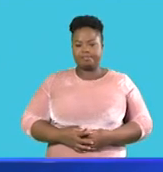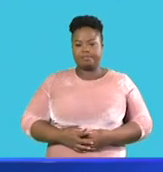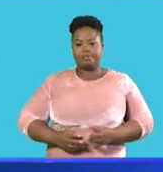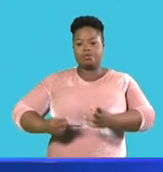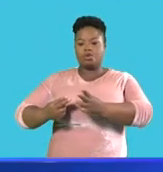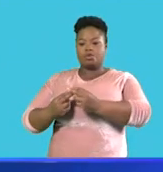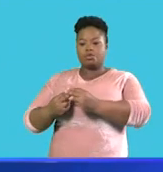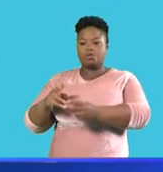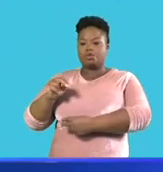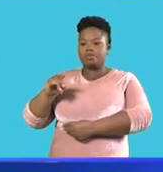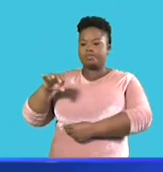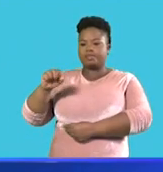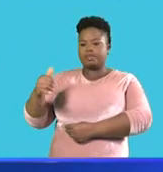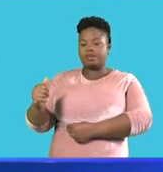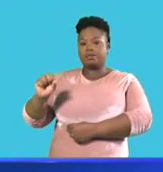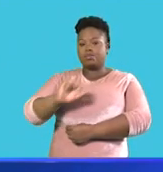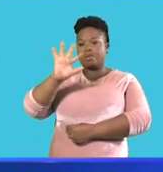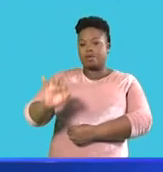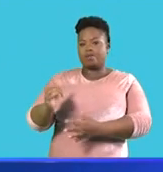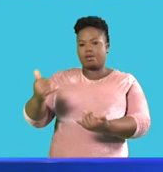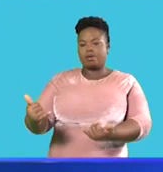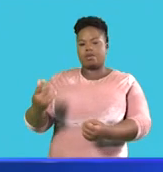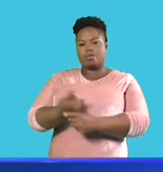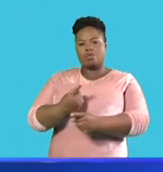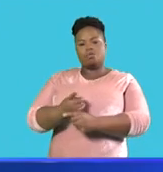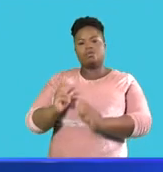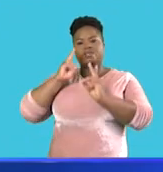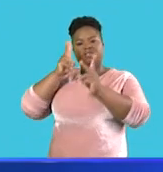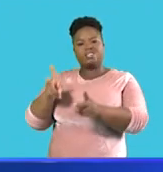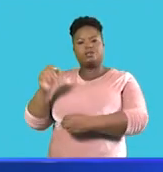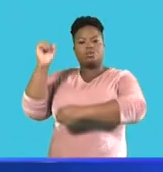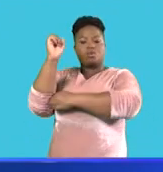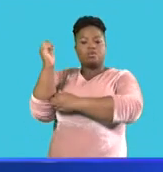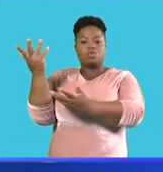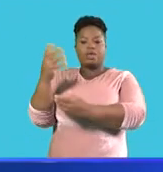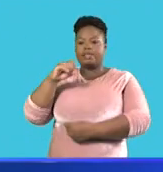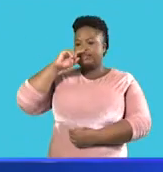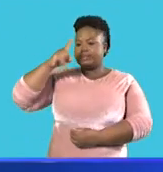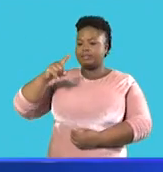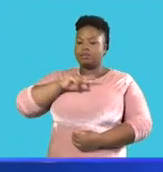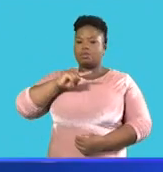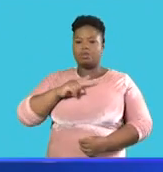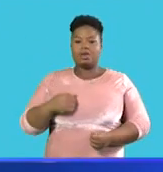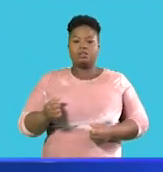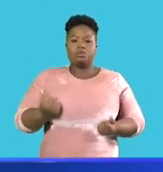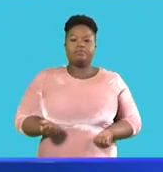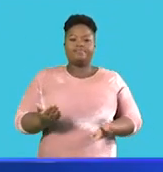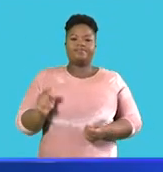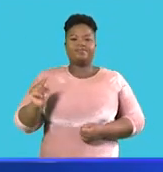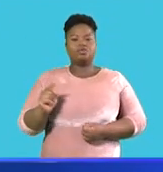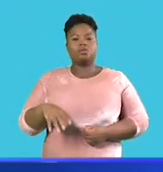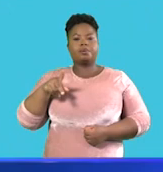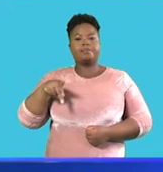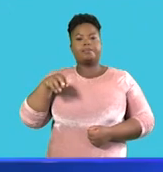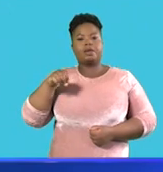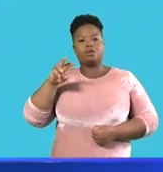Unione ya National Union of Metalworkers of South Africa e hwantetse dikantorong tse Sandton tsa mofani wa ditshebeletso ho khampani ya dibese ya Putco,